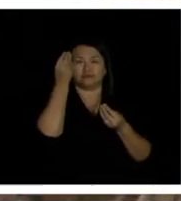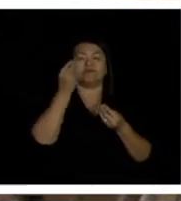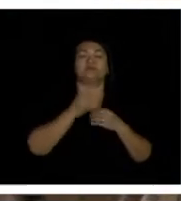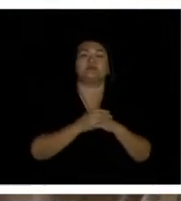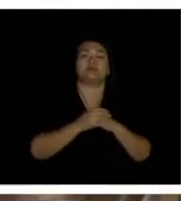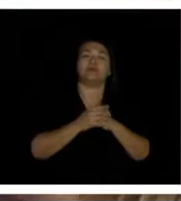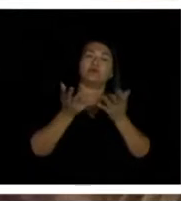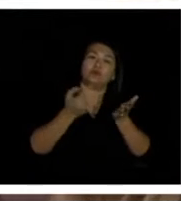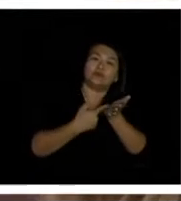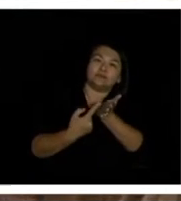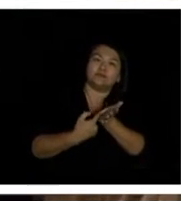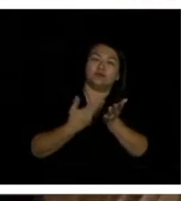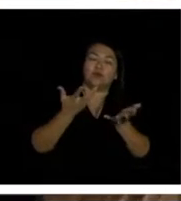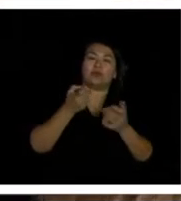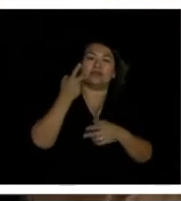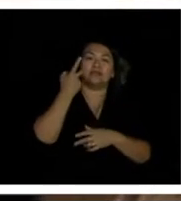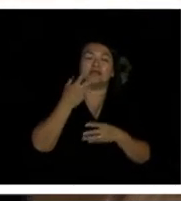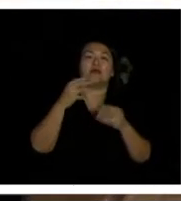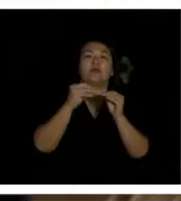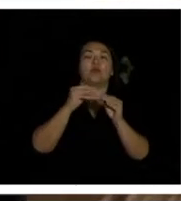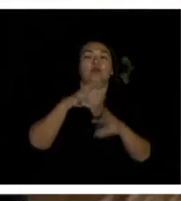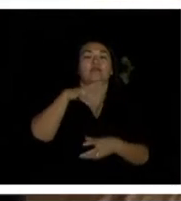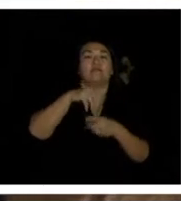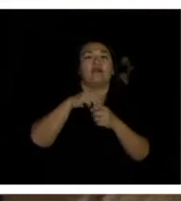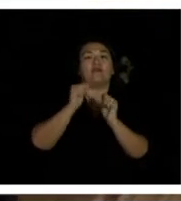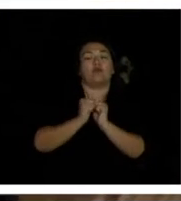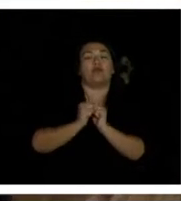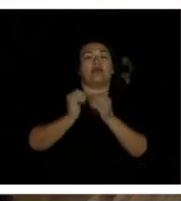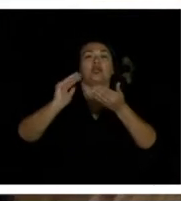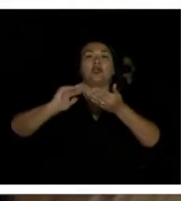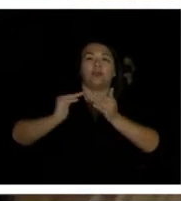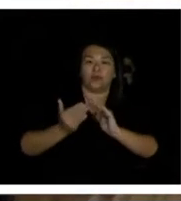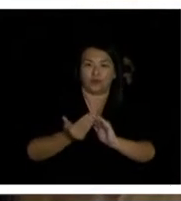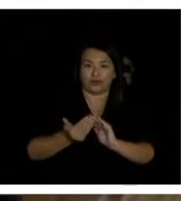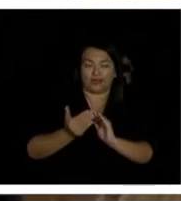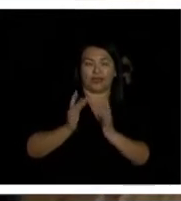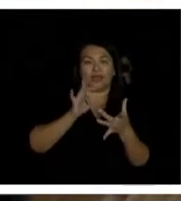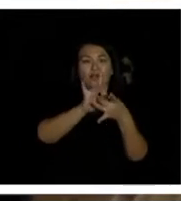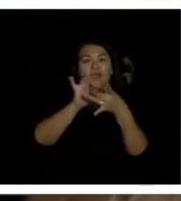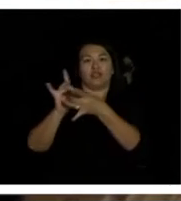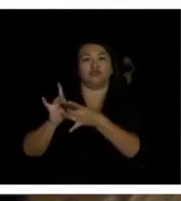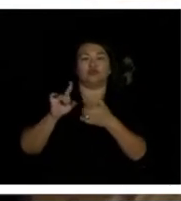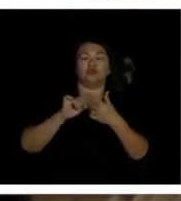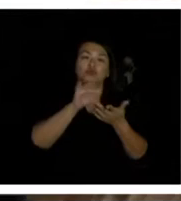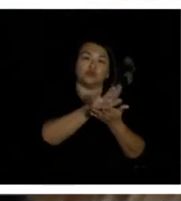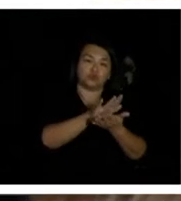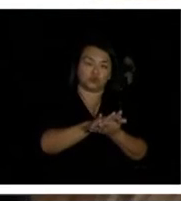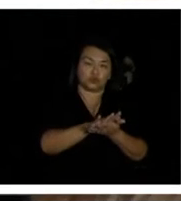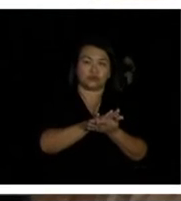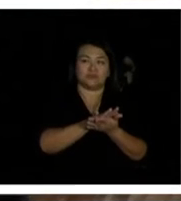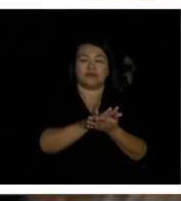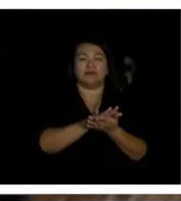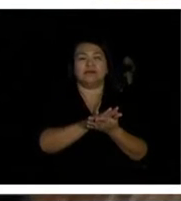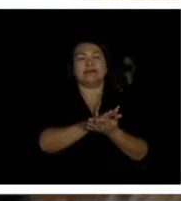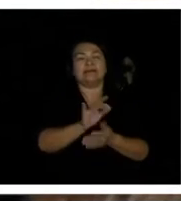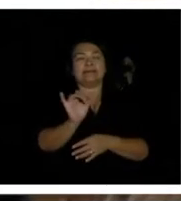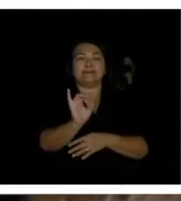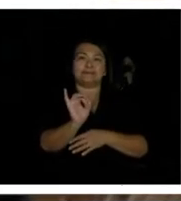we would like to really see more involvement with community, making connections to schools in the sense